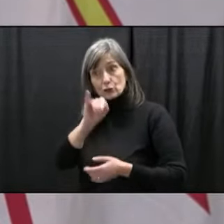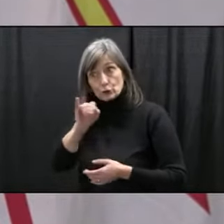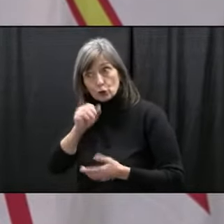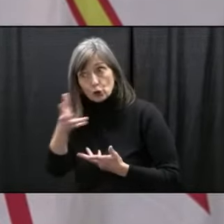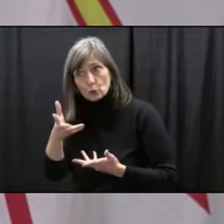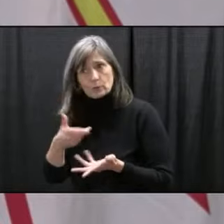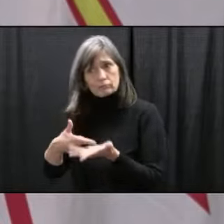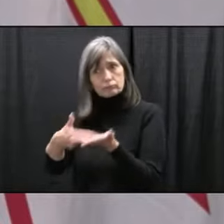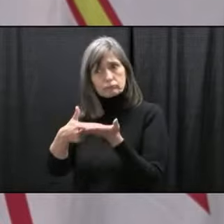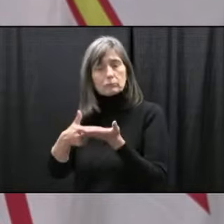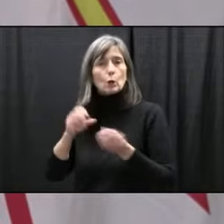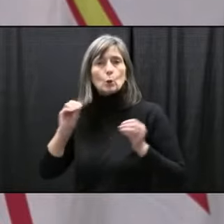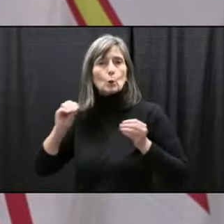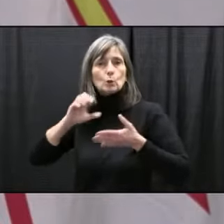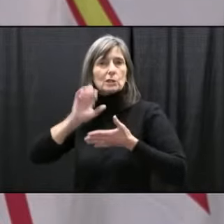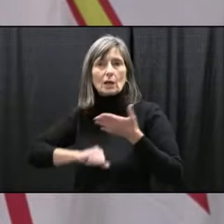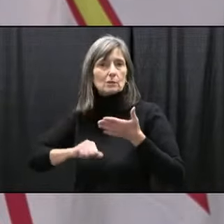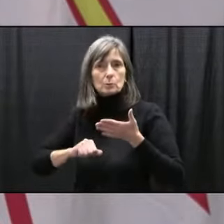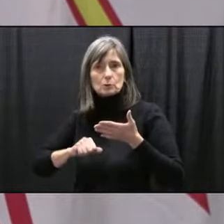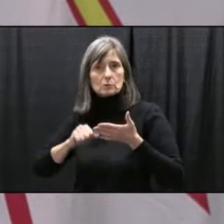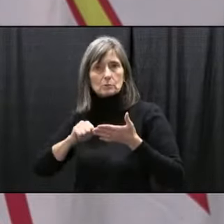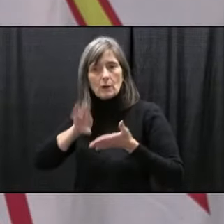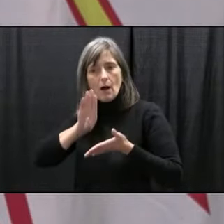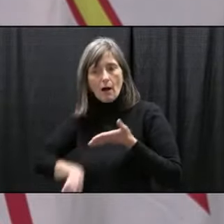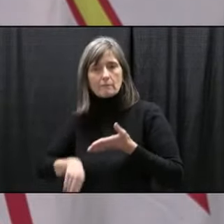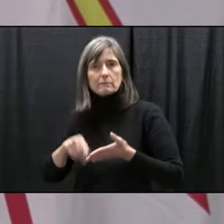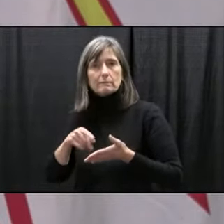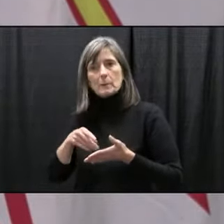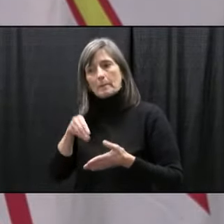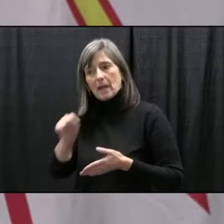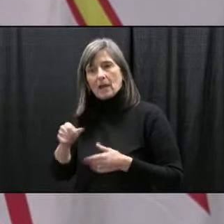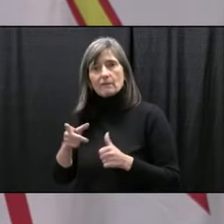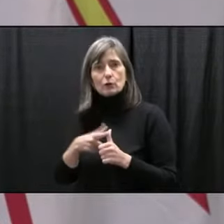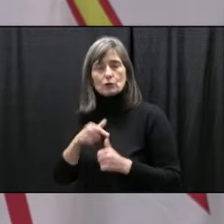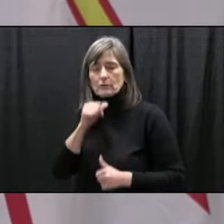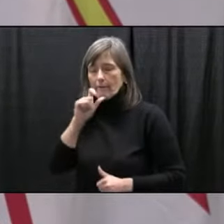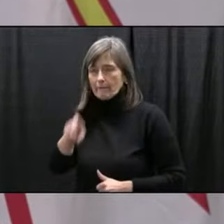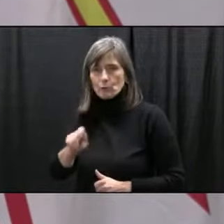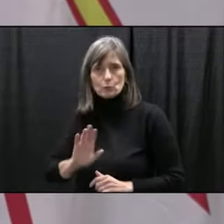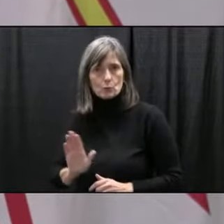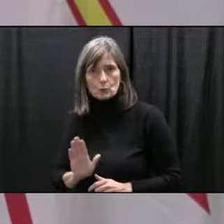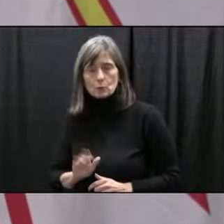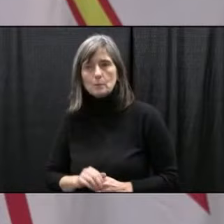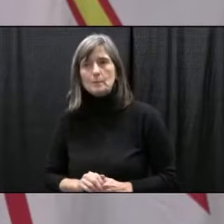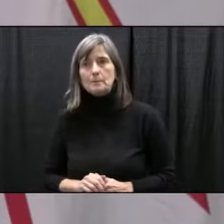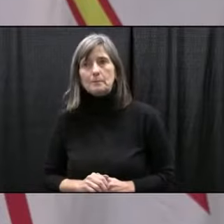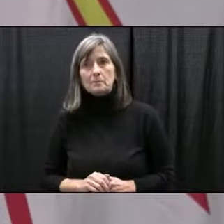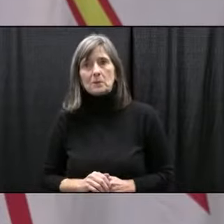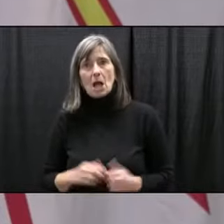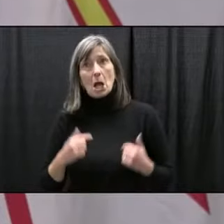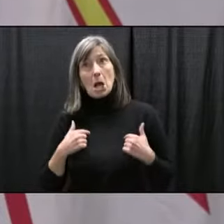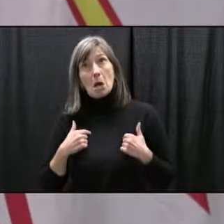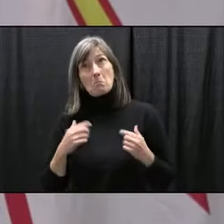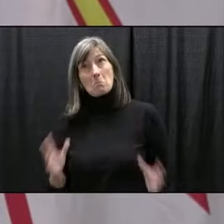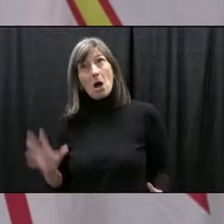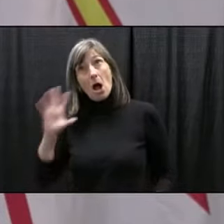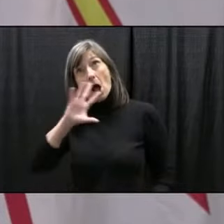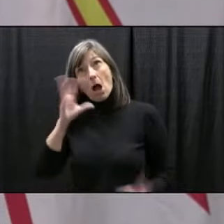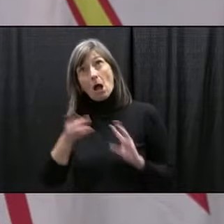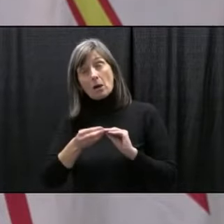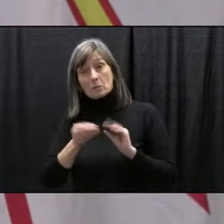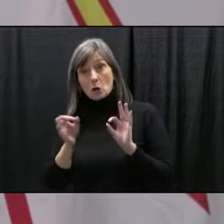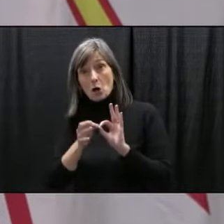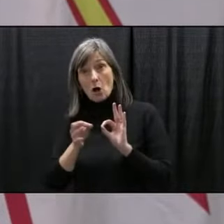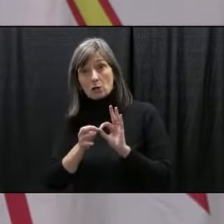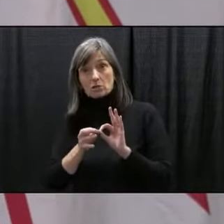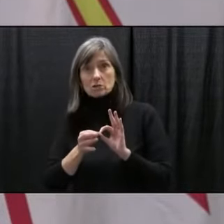insurer. So there's no deductible, and that discussion is ongoing. I don't have an estimate of what this is